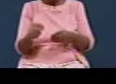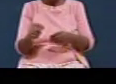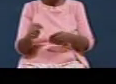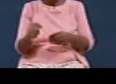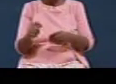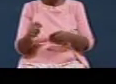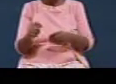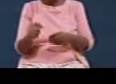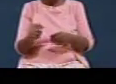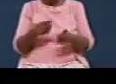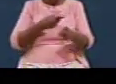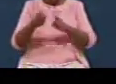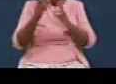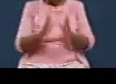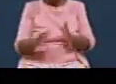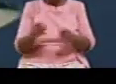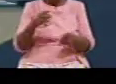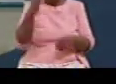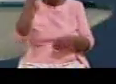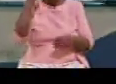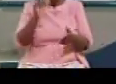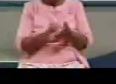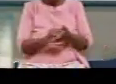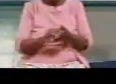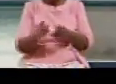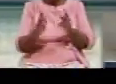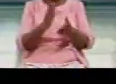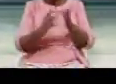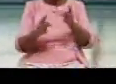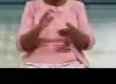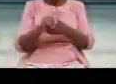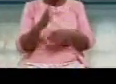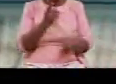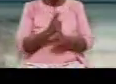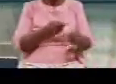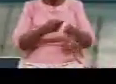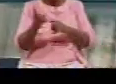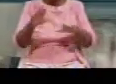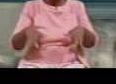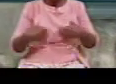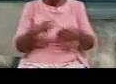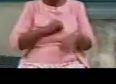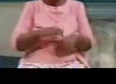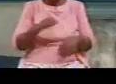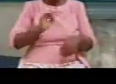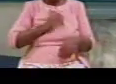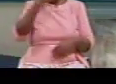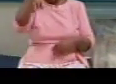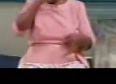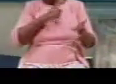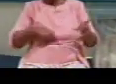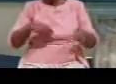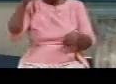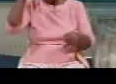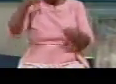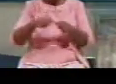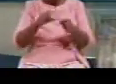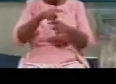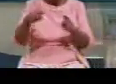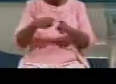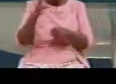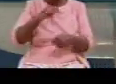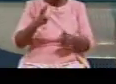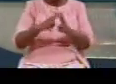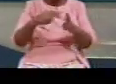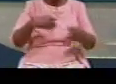your life. I remember when I was very young, very, very young in the primary school, and my daddy put me with